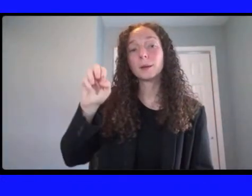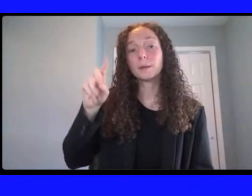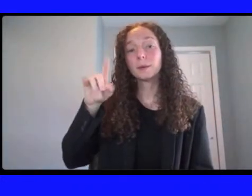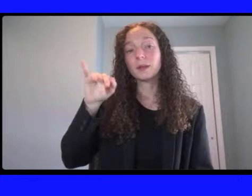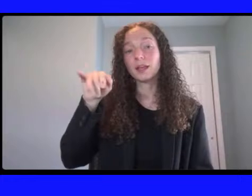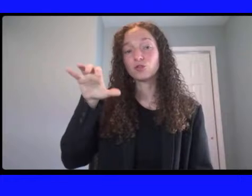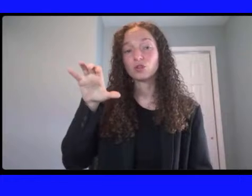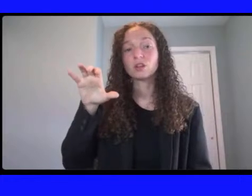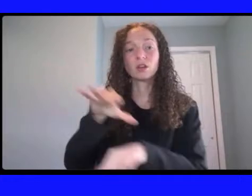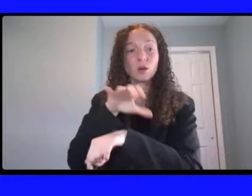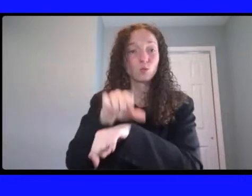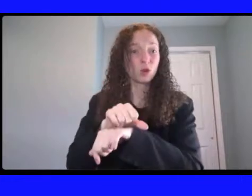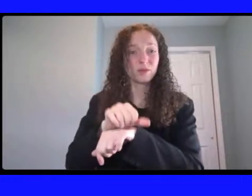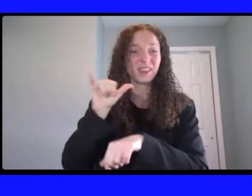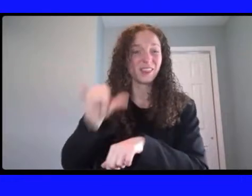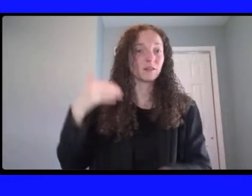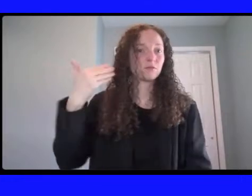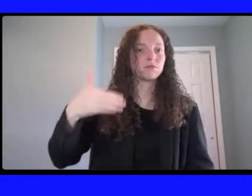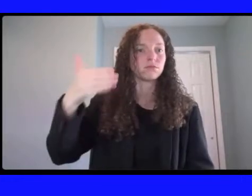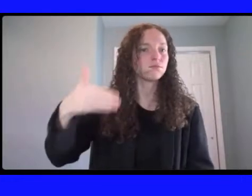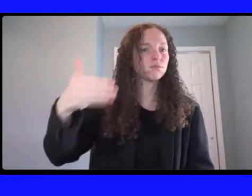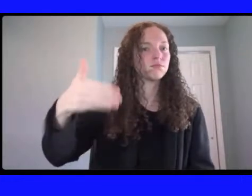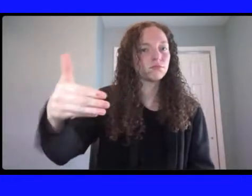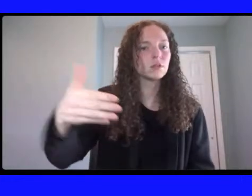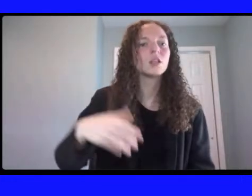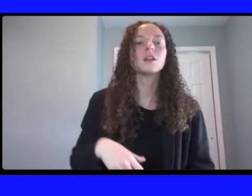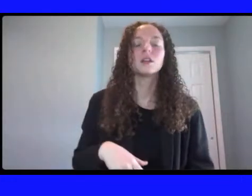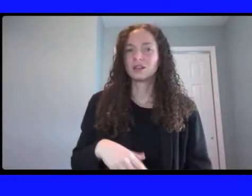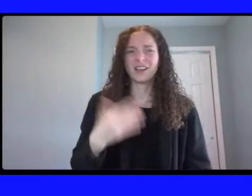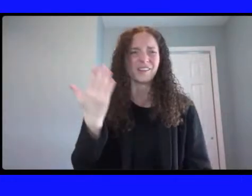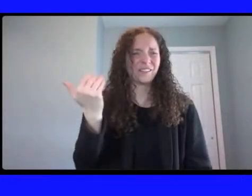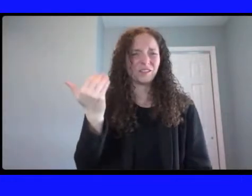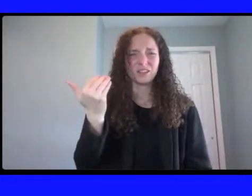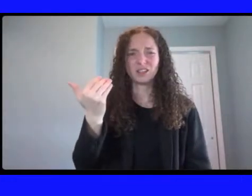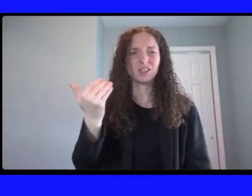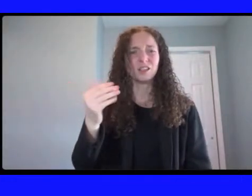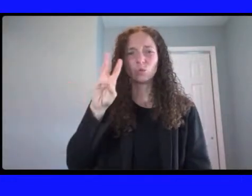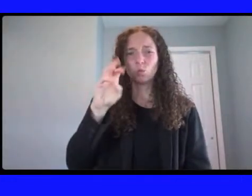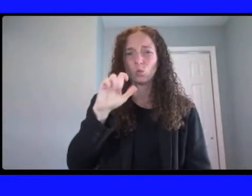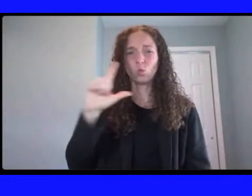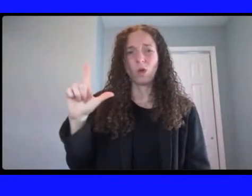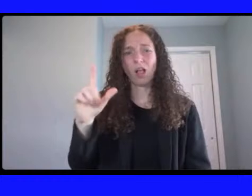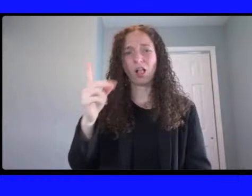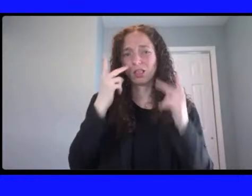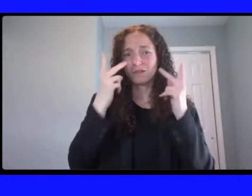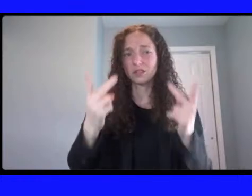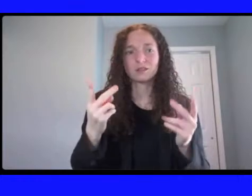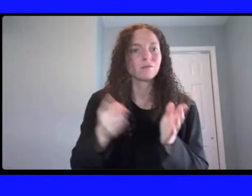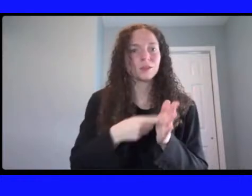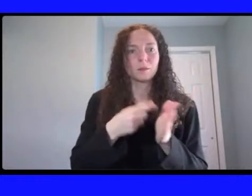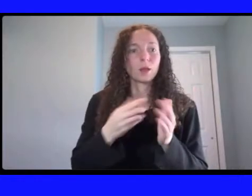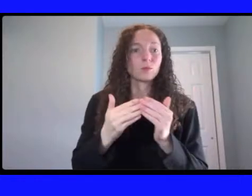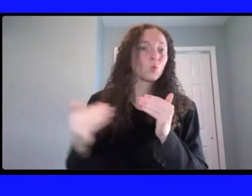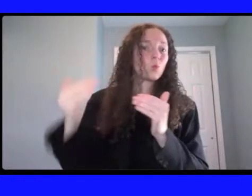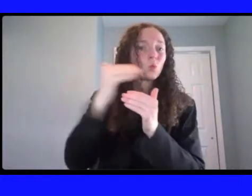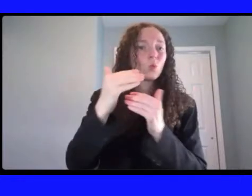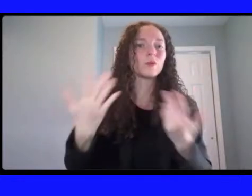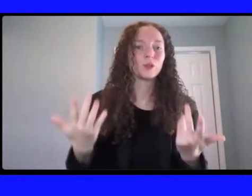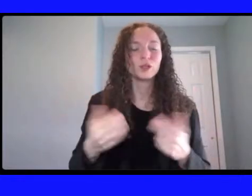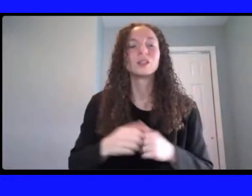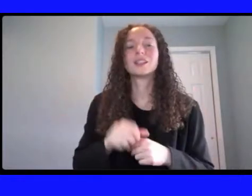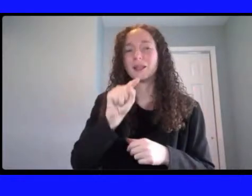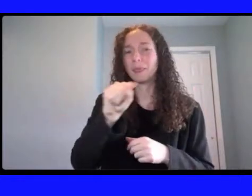back to women's health for family planning services and for mental health services, which we integrated there. The idea of the program is that it's